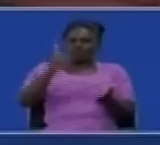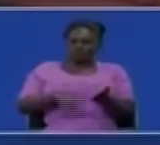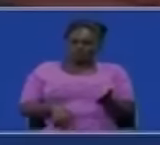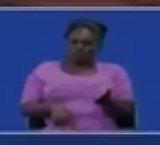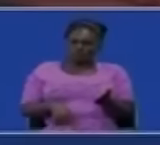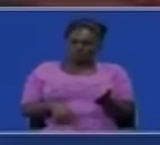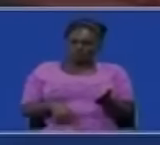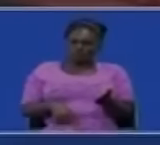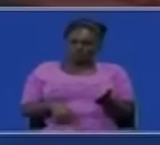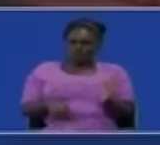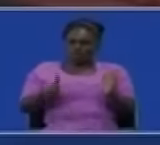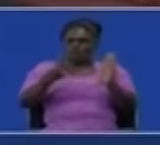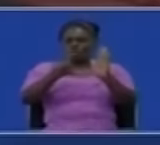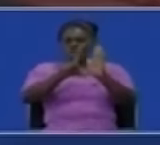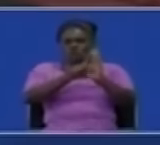have a low